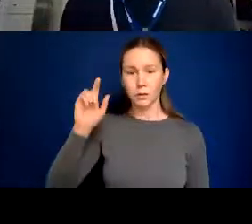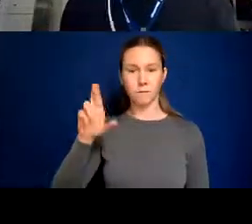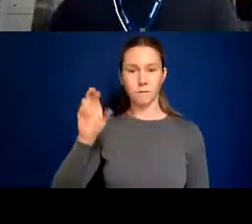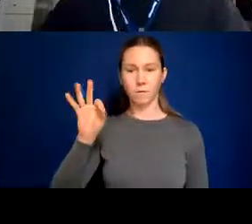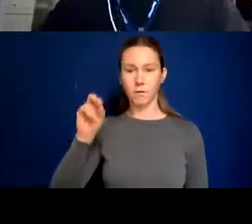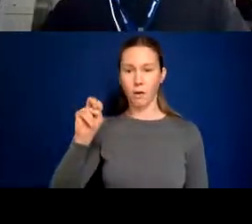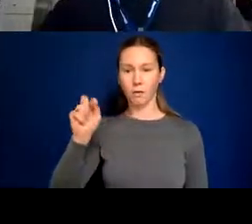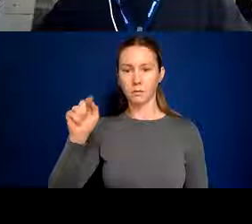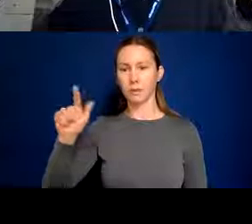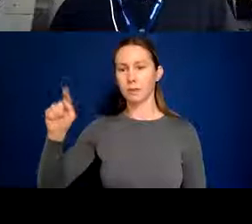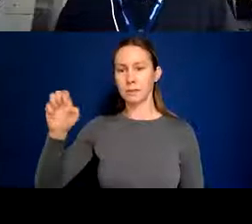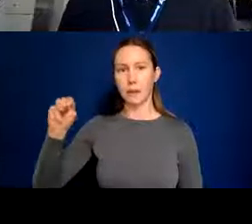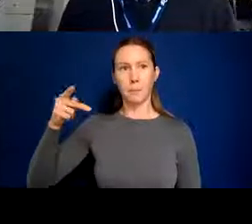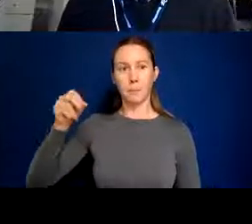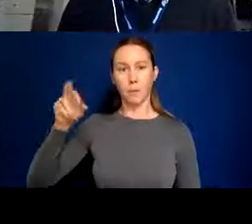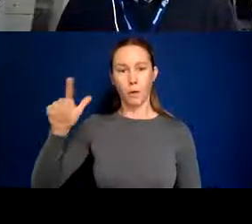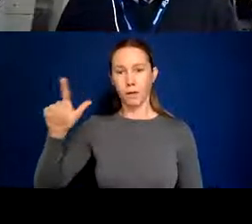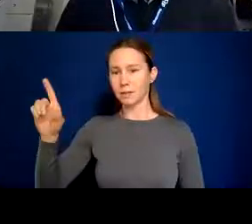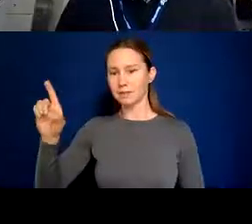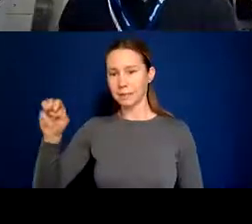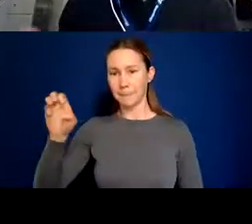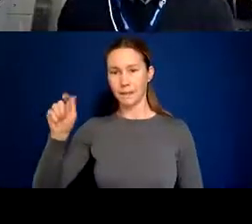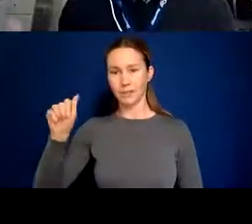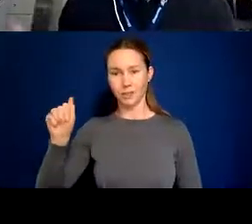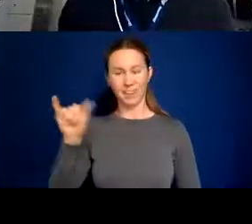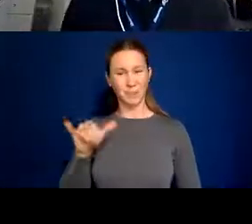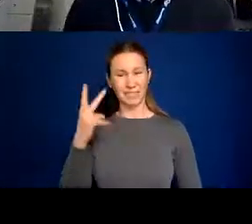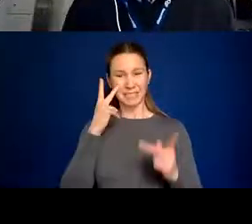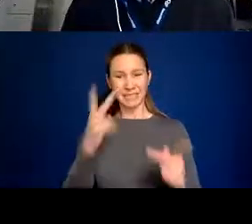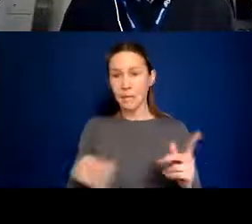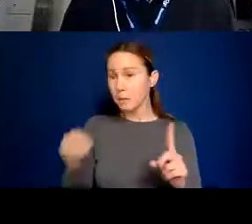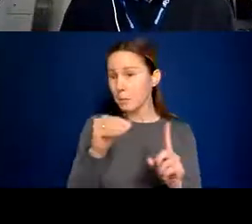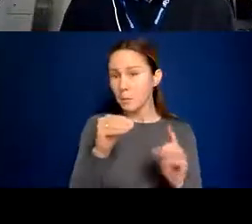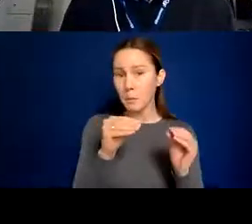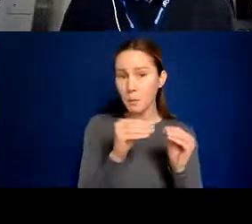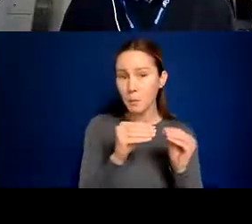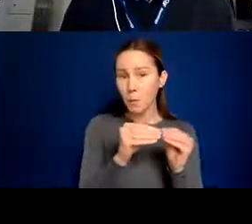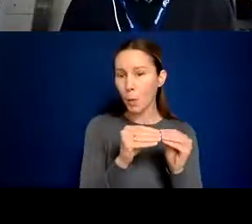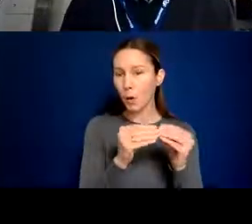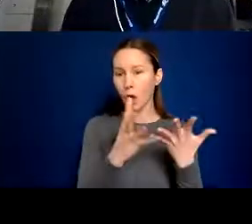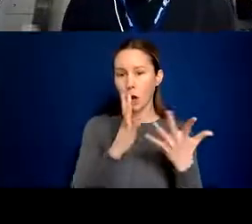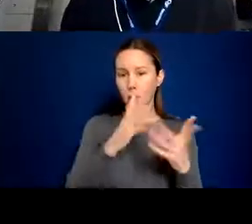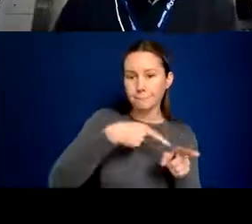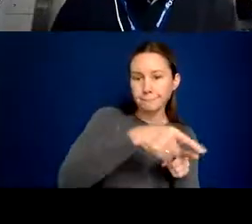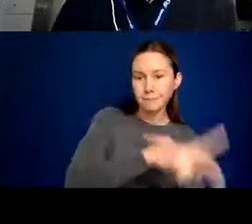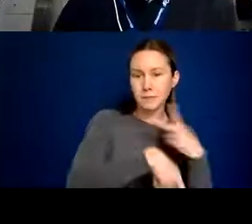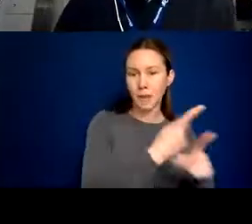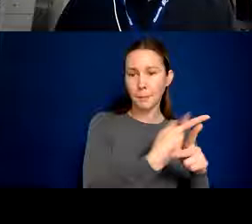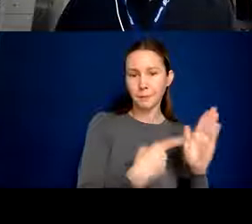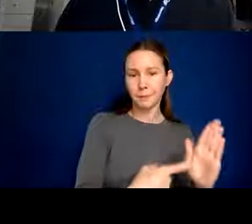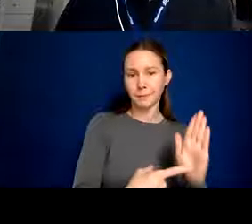frontotemporal dementia, we might be able to see more disinhibition, for example. In Alzheimer's disease, we see a lot of